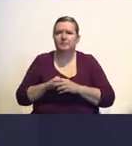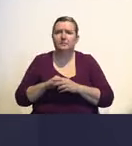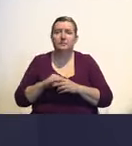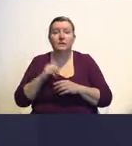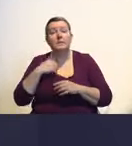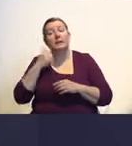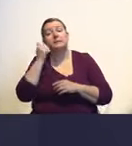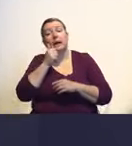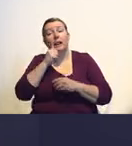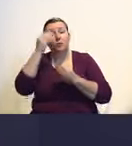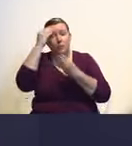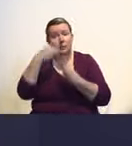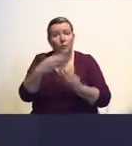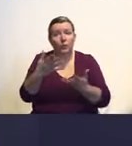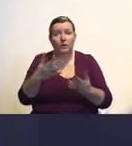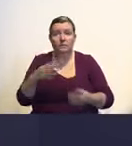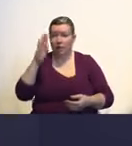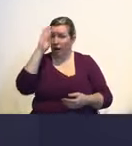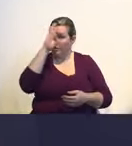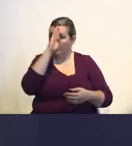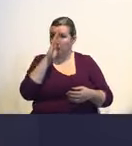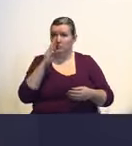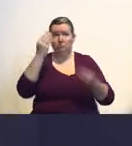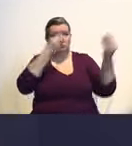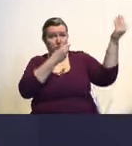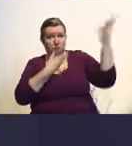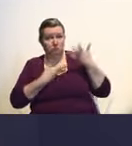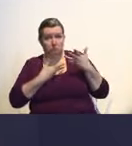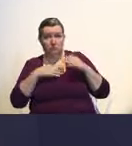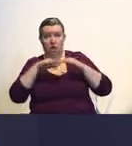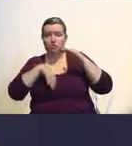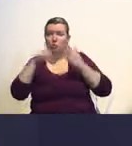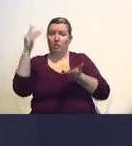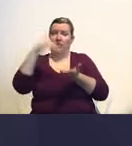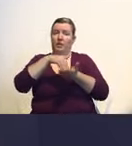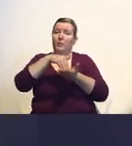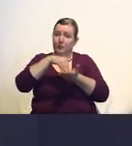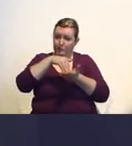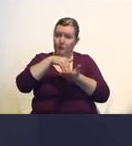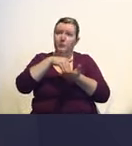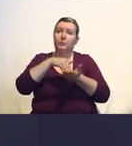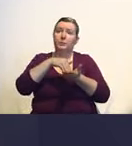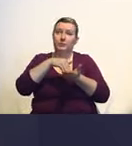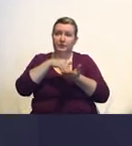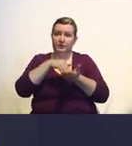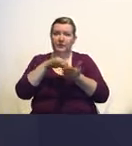governor shared, our hospitals have reported under 1,000 hospitalizations,